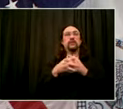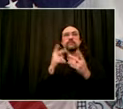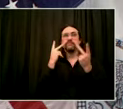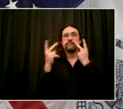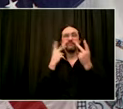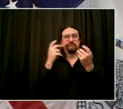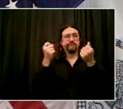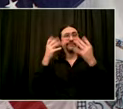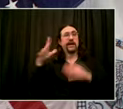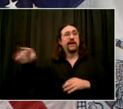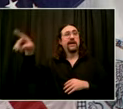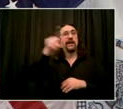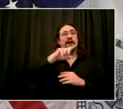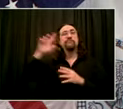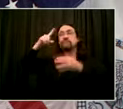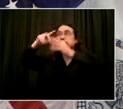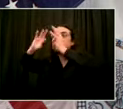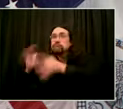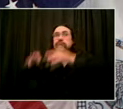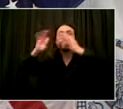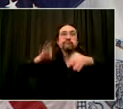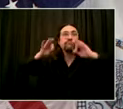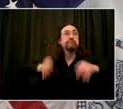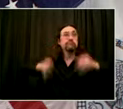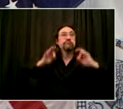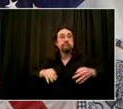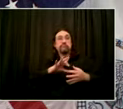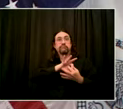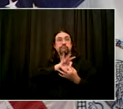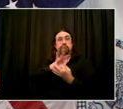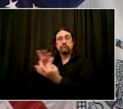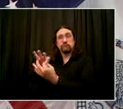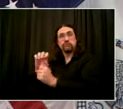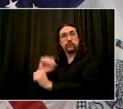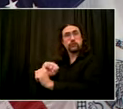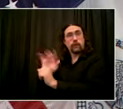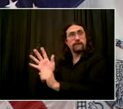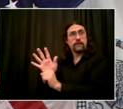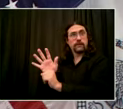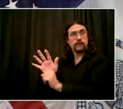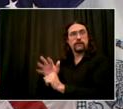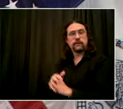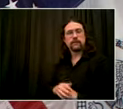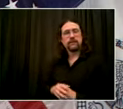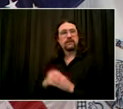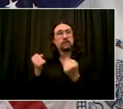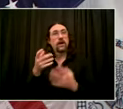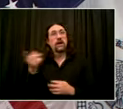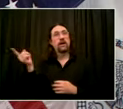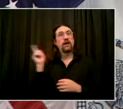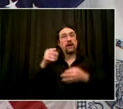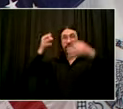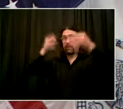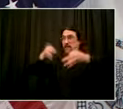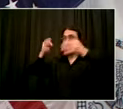And now what we're seeing in Florida, what we're seeing in Texas, even California that tried really hard to get it right, slipping backwards, we